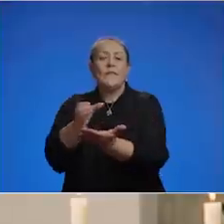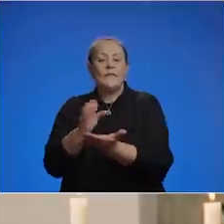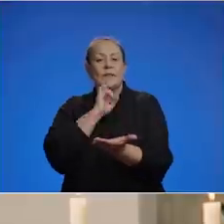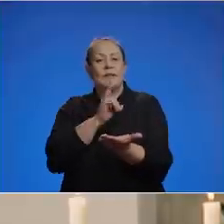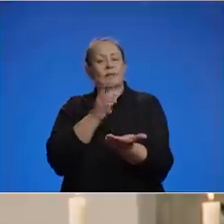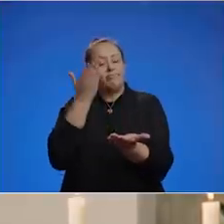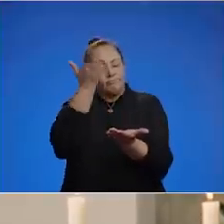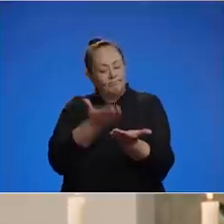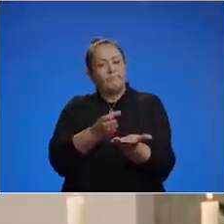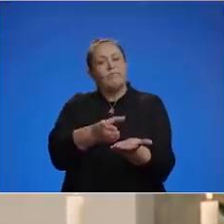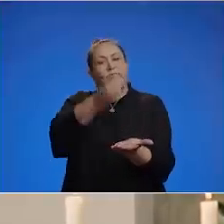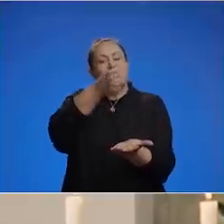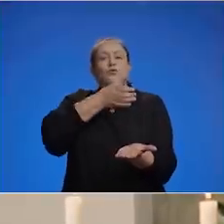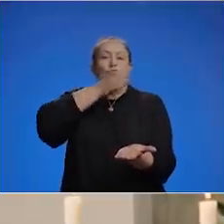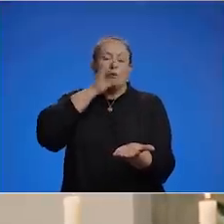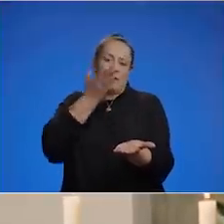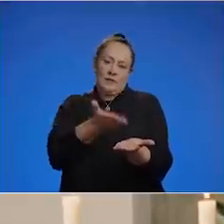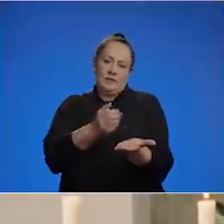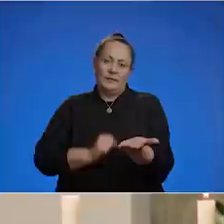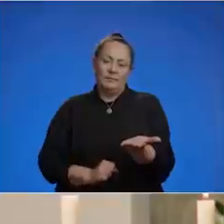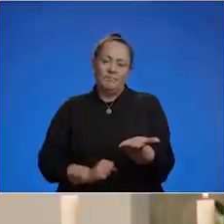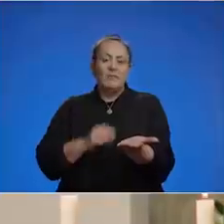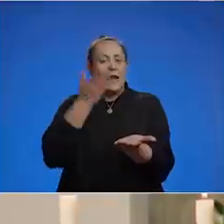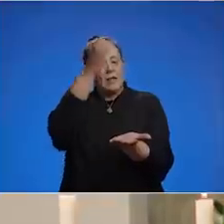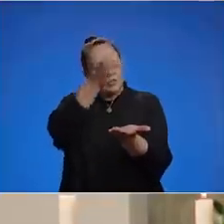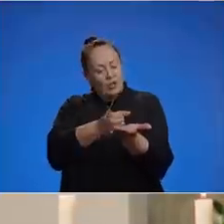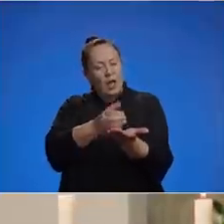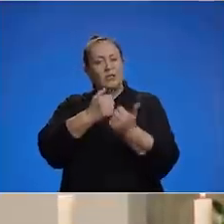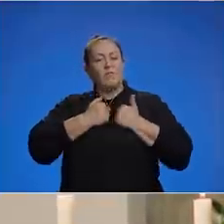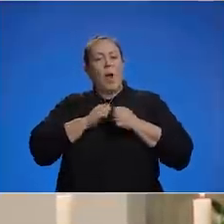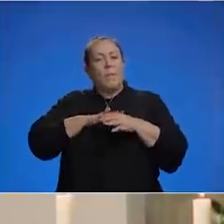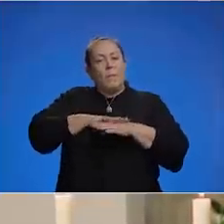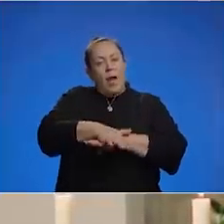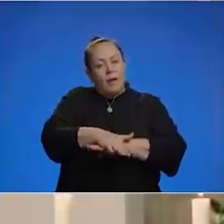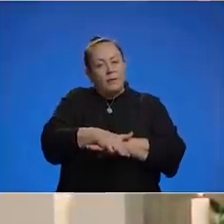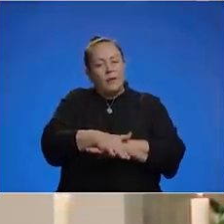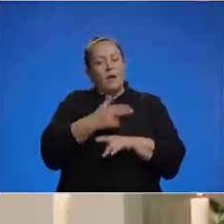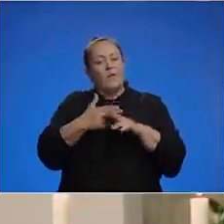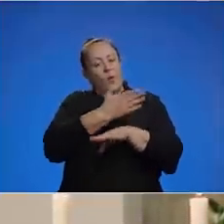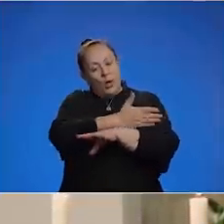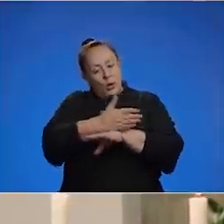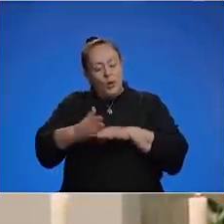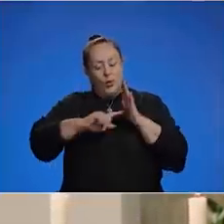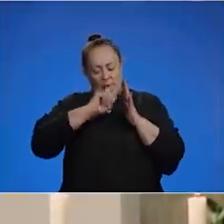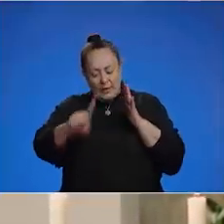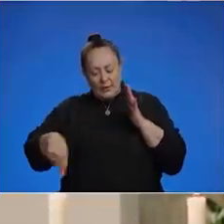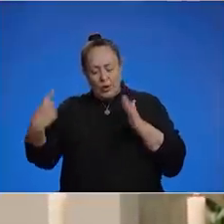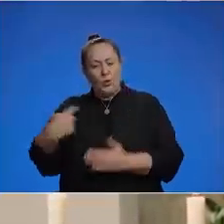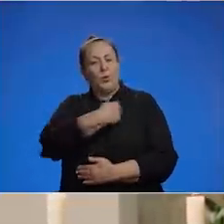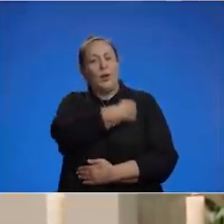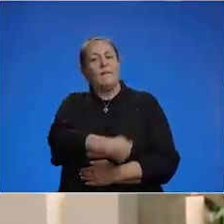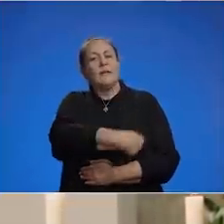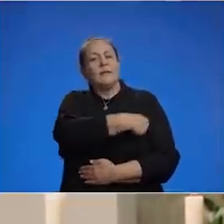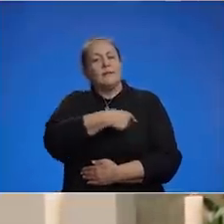saying, "Take this, all of you, and drink from it, for this is the chalice of my blood, the blood of the new